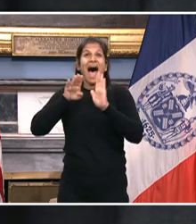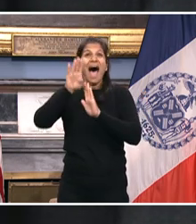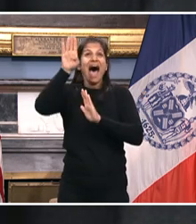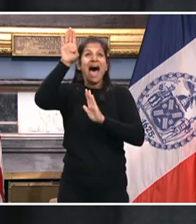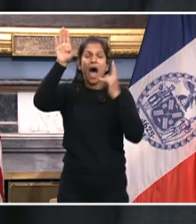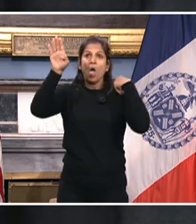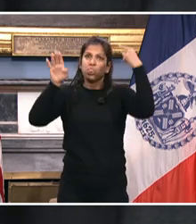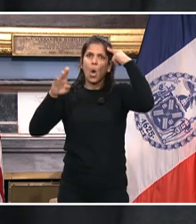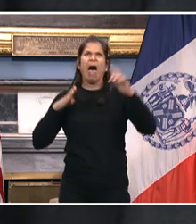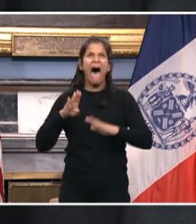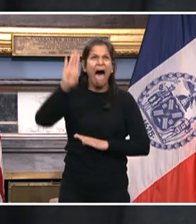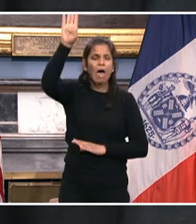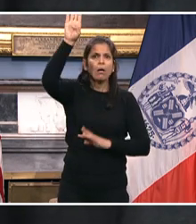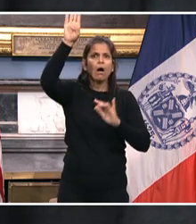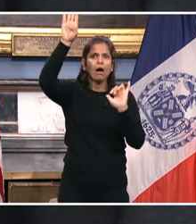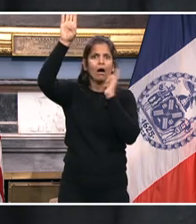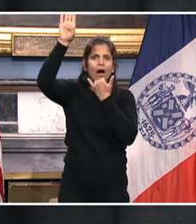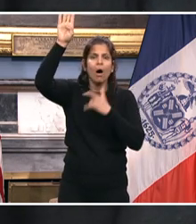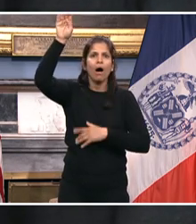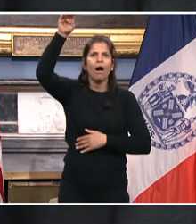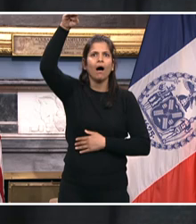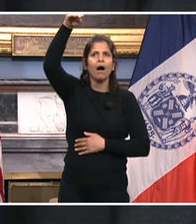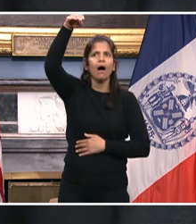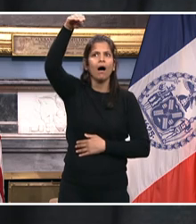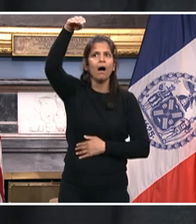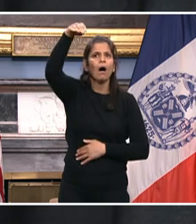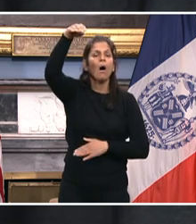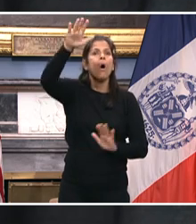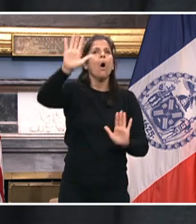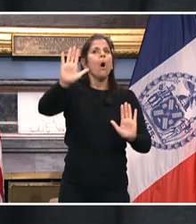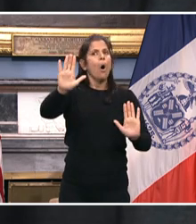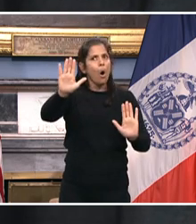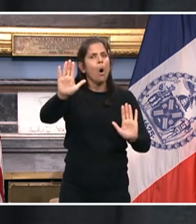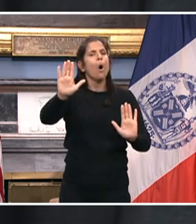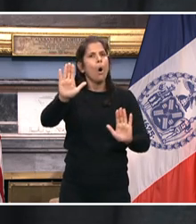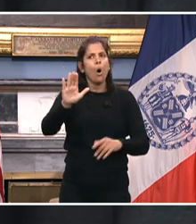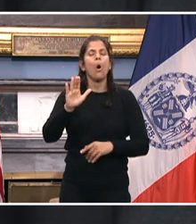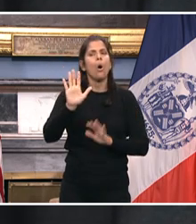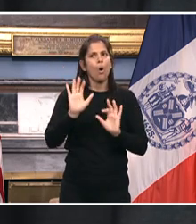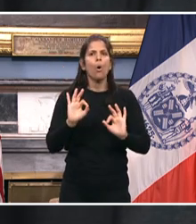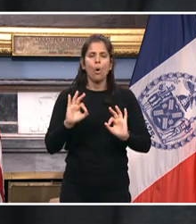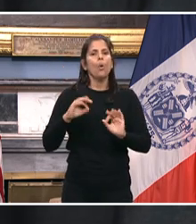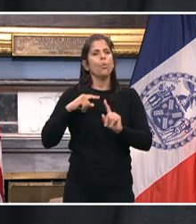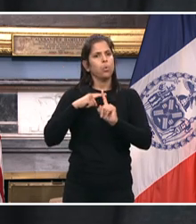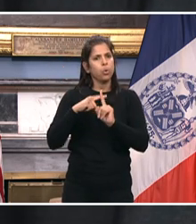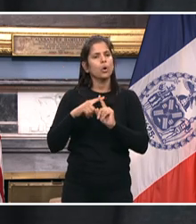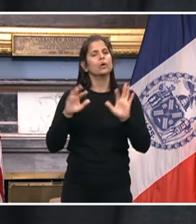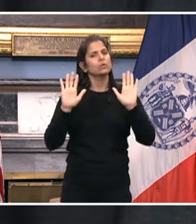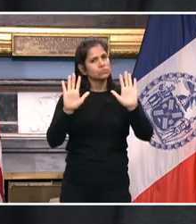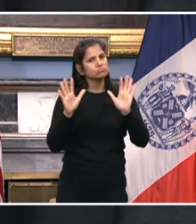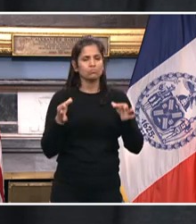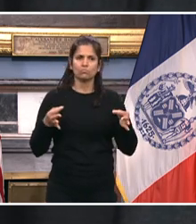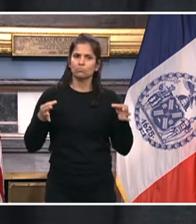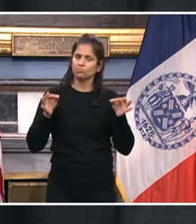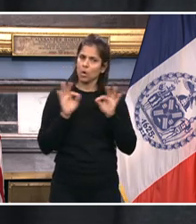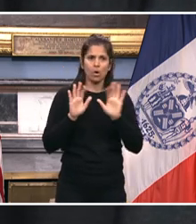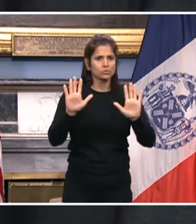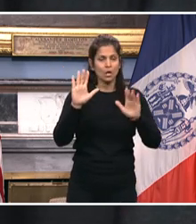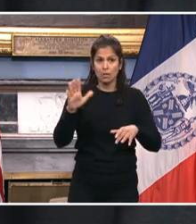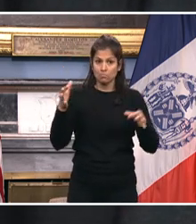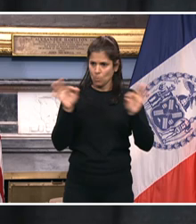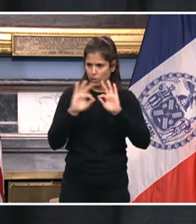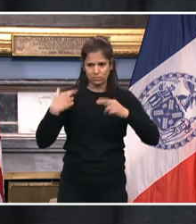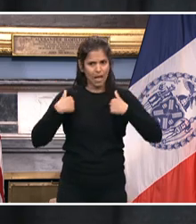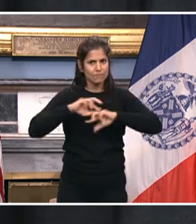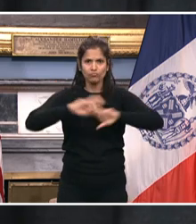going to be in a stance of having lots of capacity ready and lots of capacity that we could turn on quickly, even if we don't